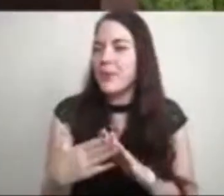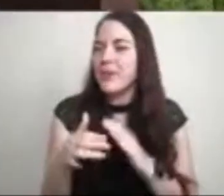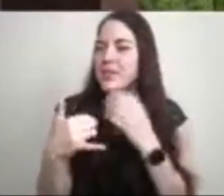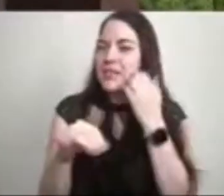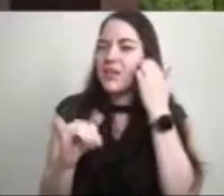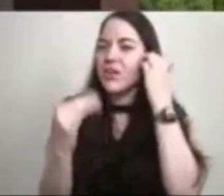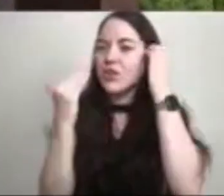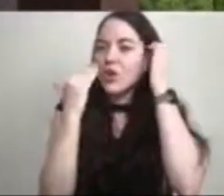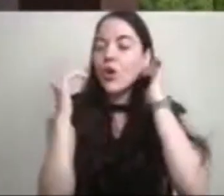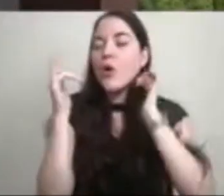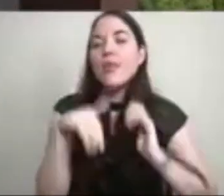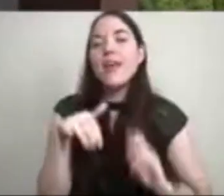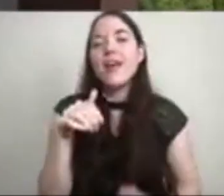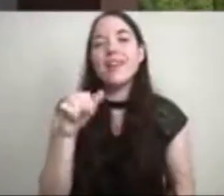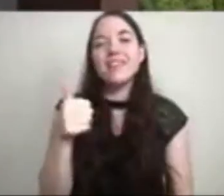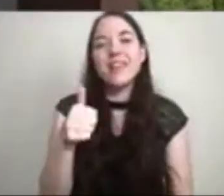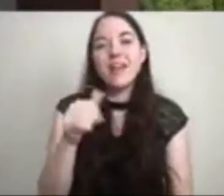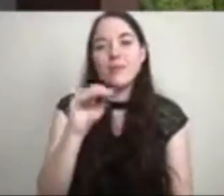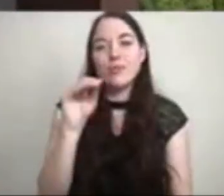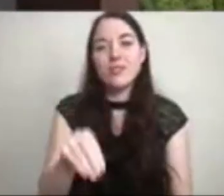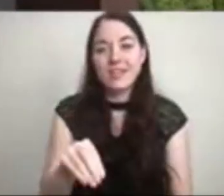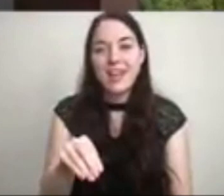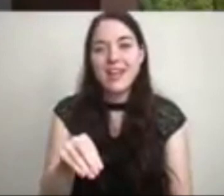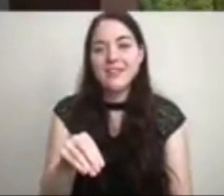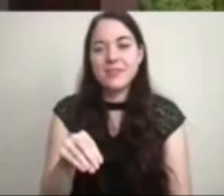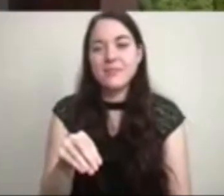the 10% portion, at least,